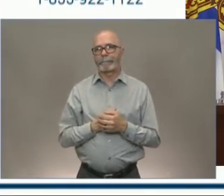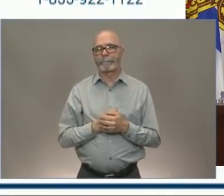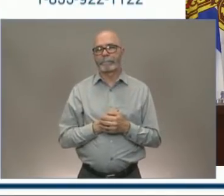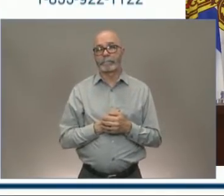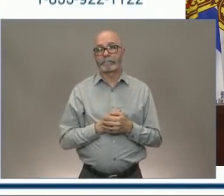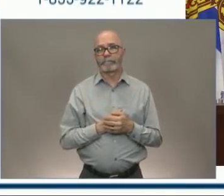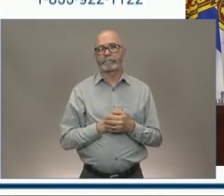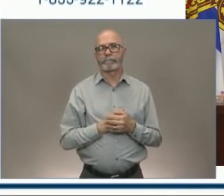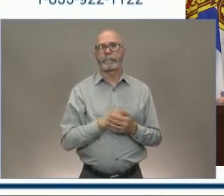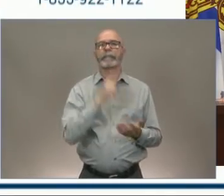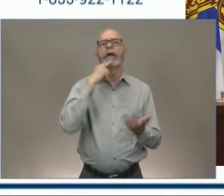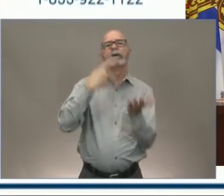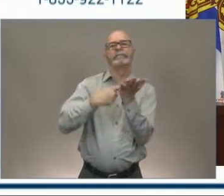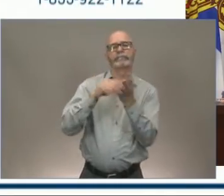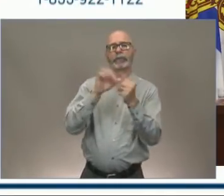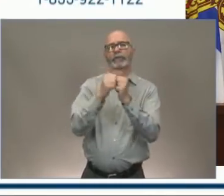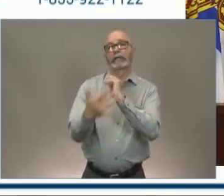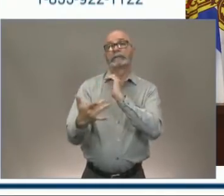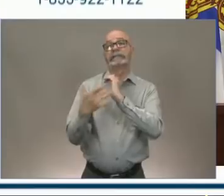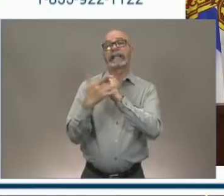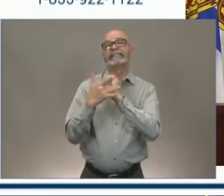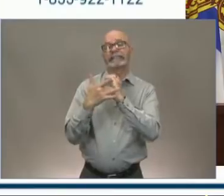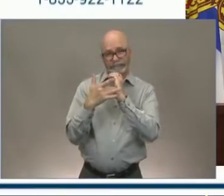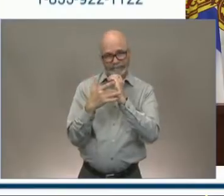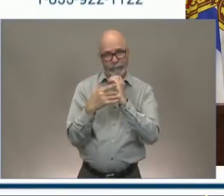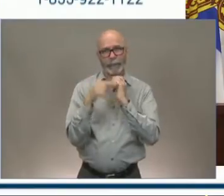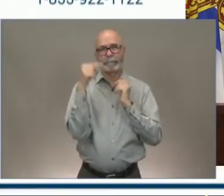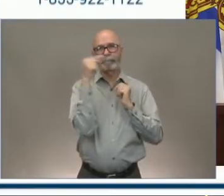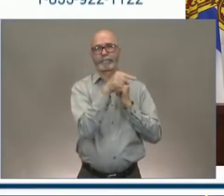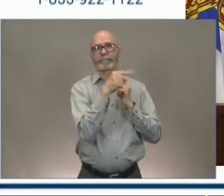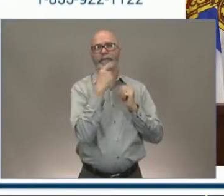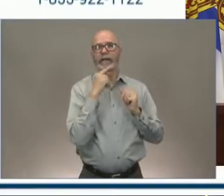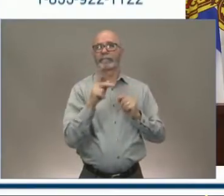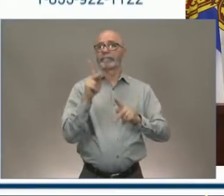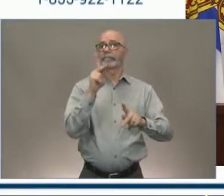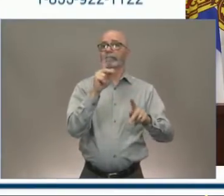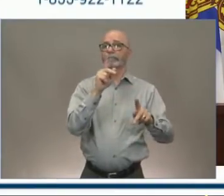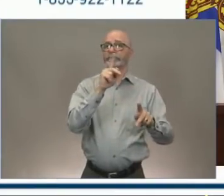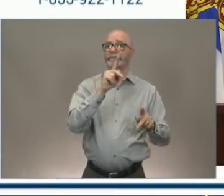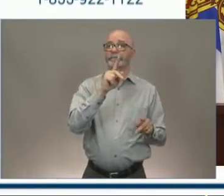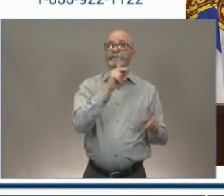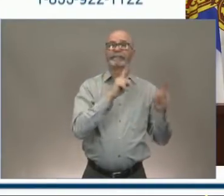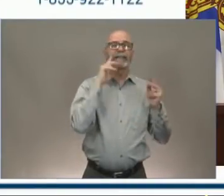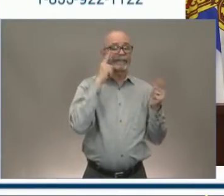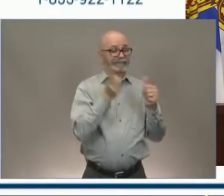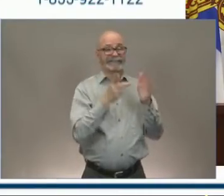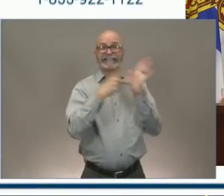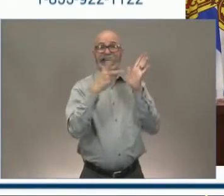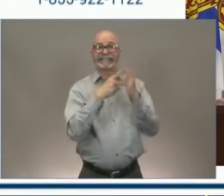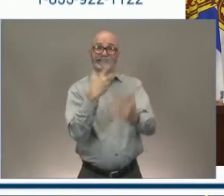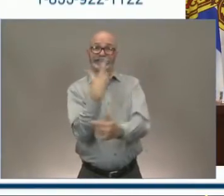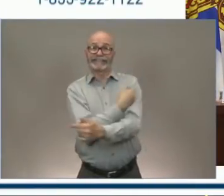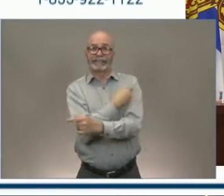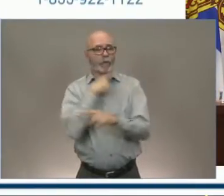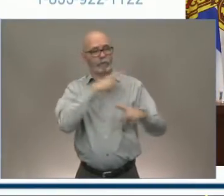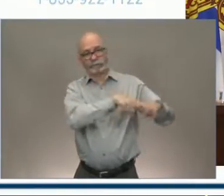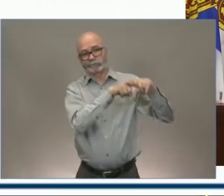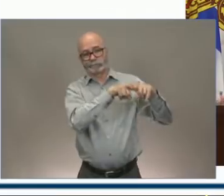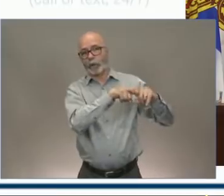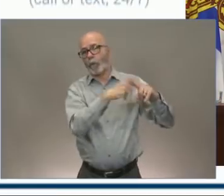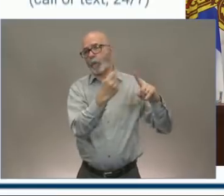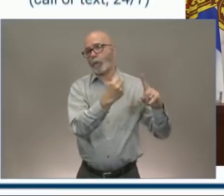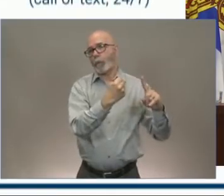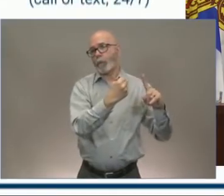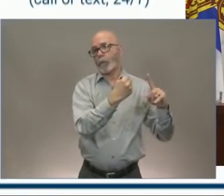comes to the province's second dose holdback strategy, what exactly are the recommendations